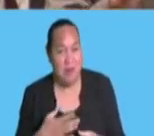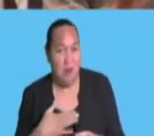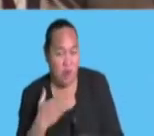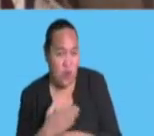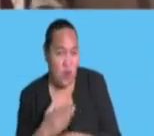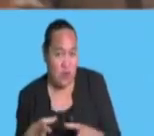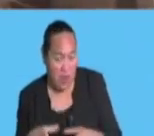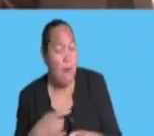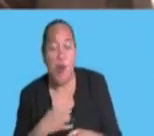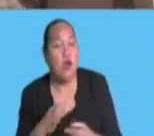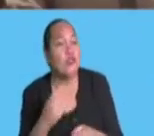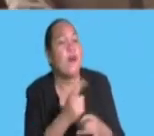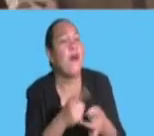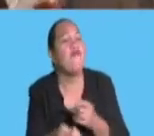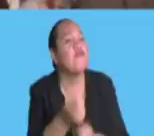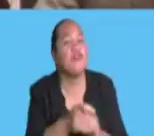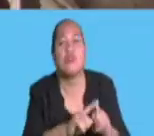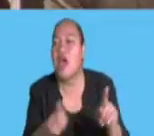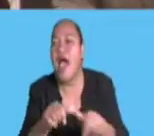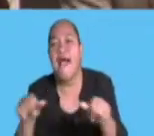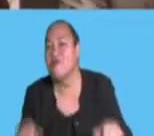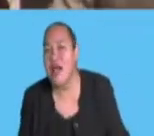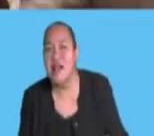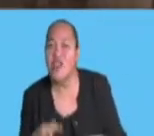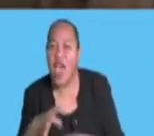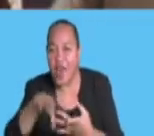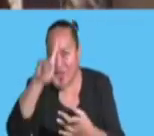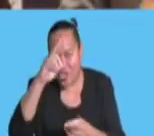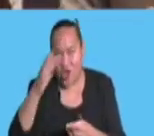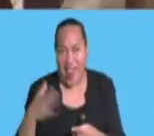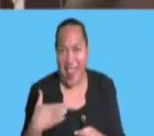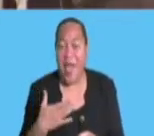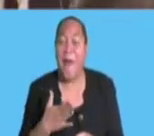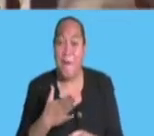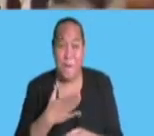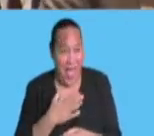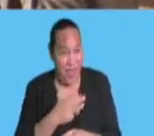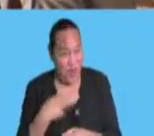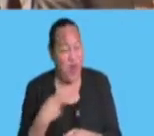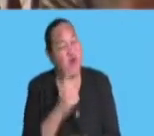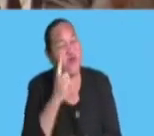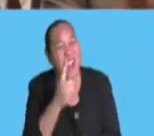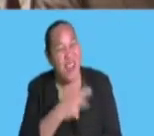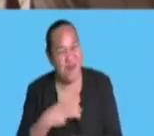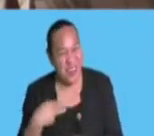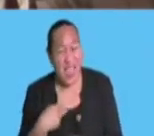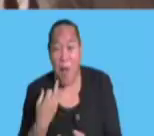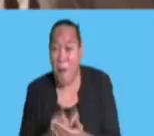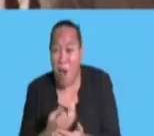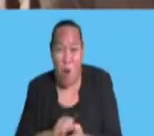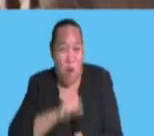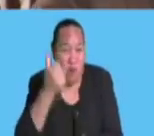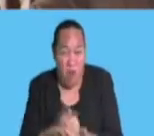my ministry, I'm not talking about fisheries or agriculture or education or health. My ministry, one ministry, the amount of money that you